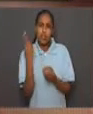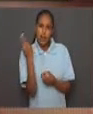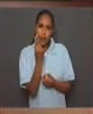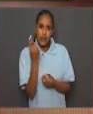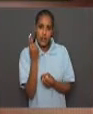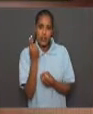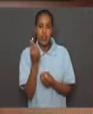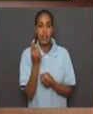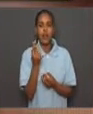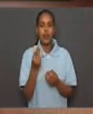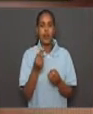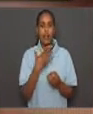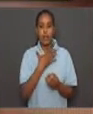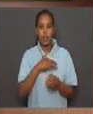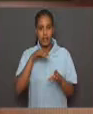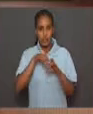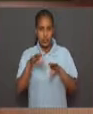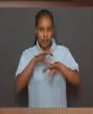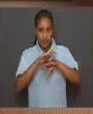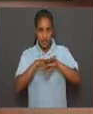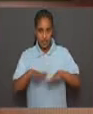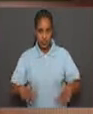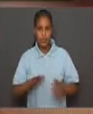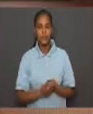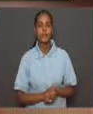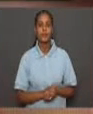abundant element in the Earth's crust.